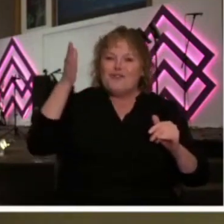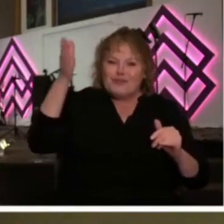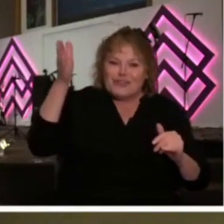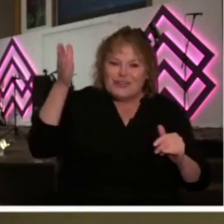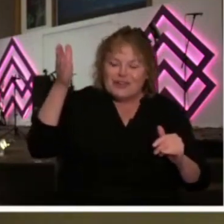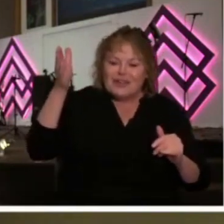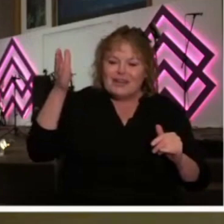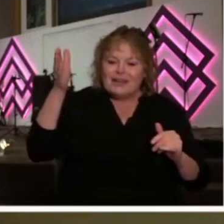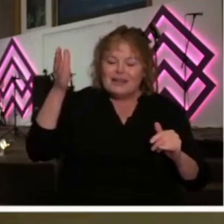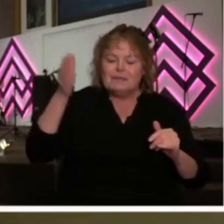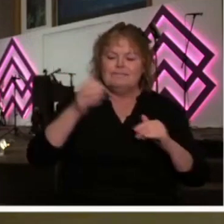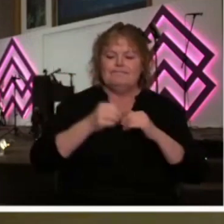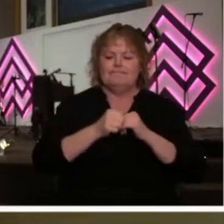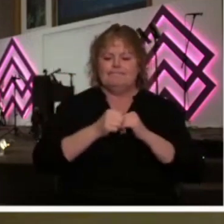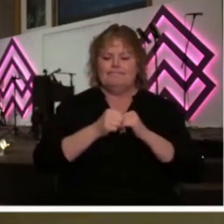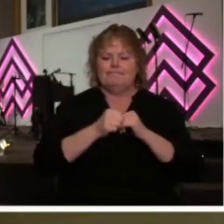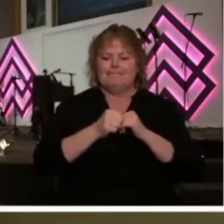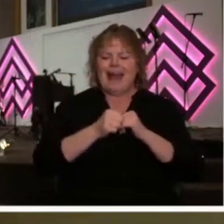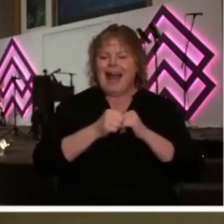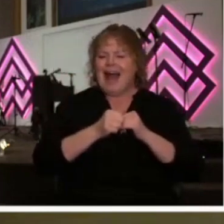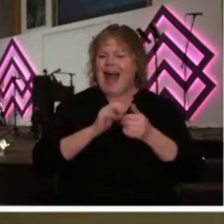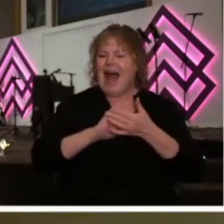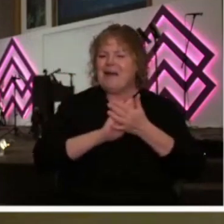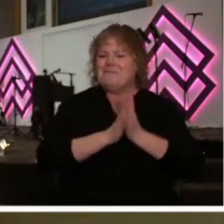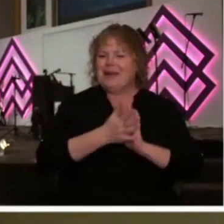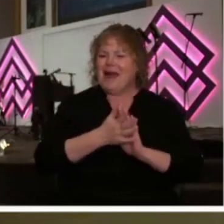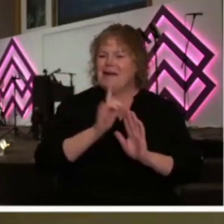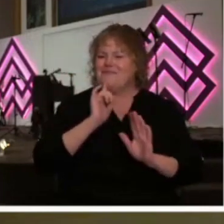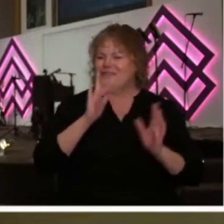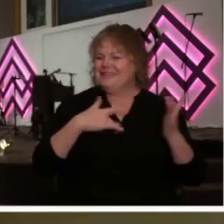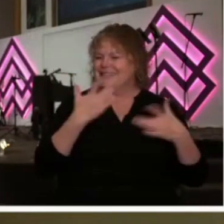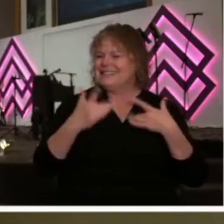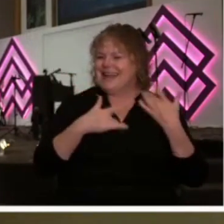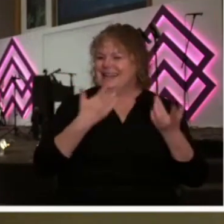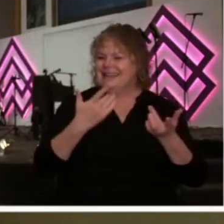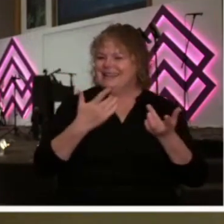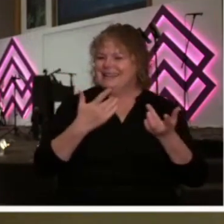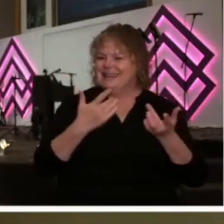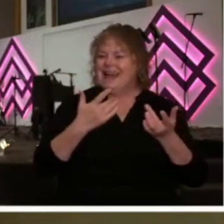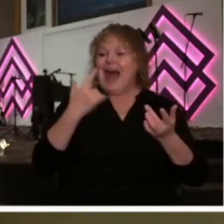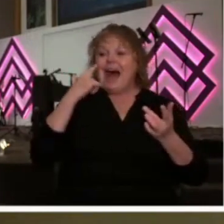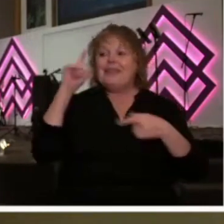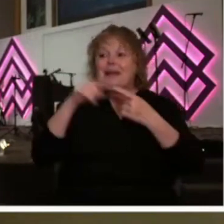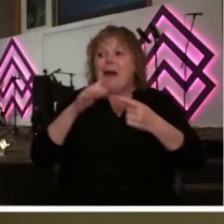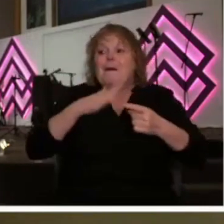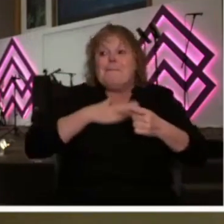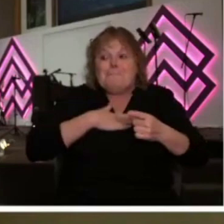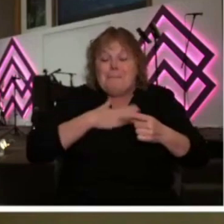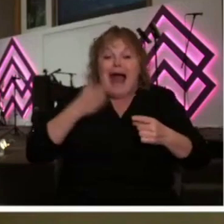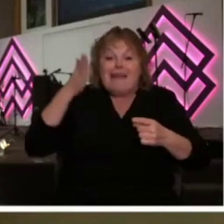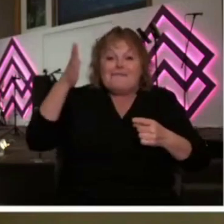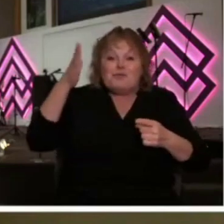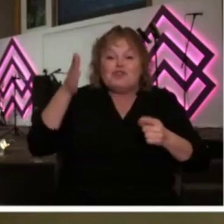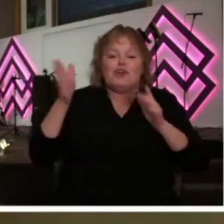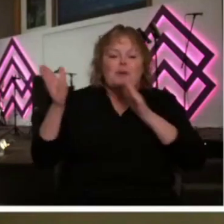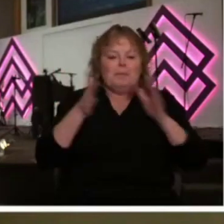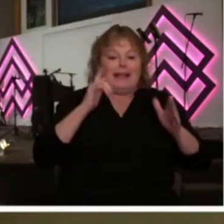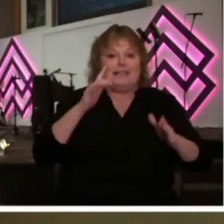I want you to know that I become rather enthusiastic when I think about my future and the plans for my